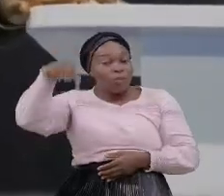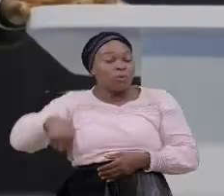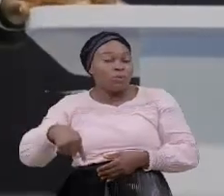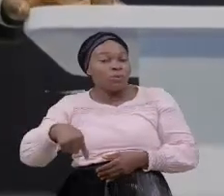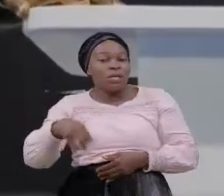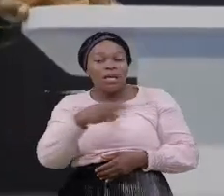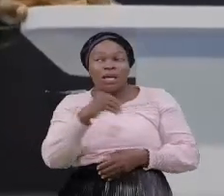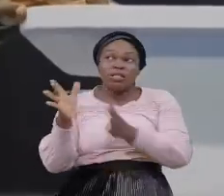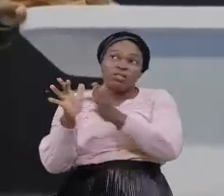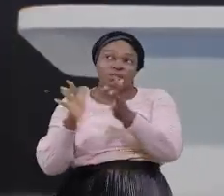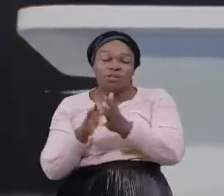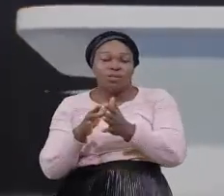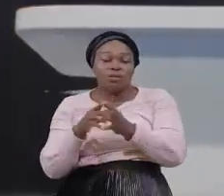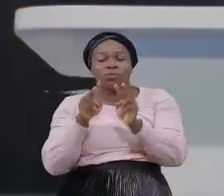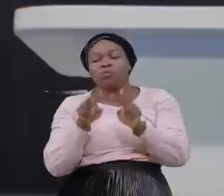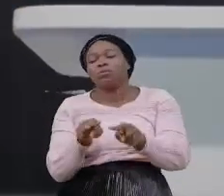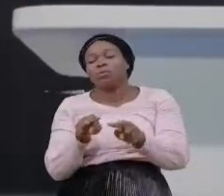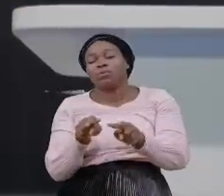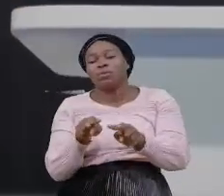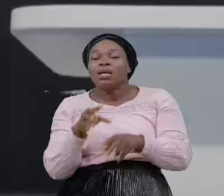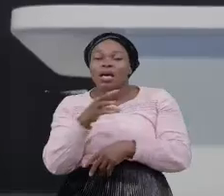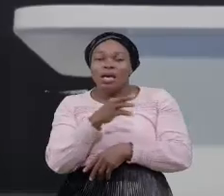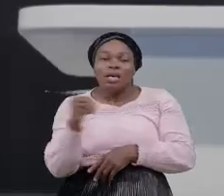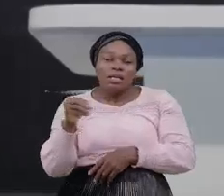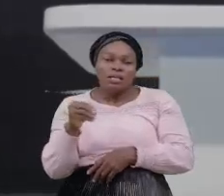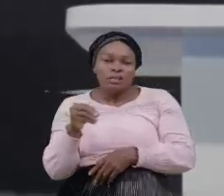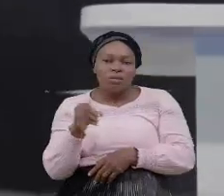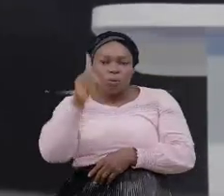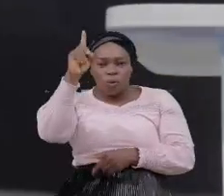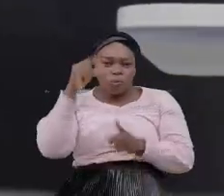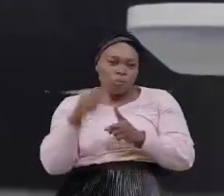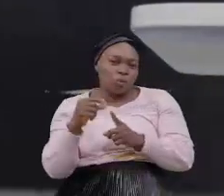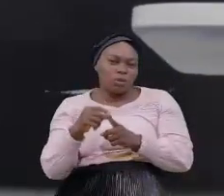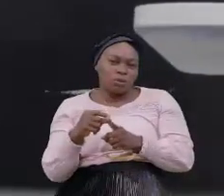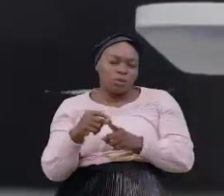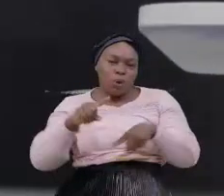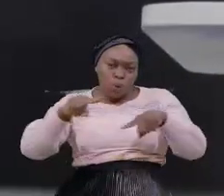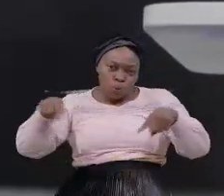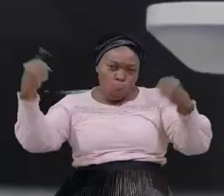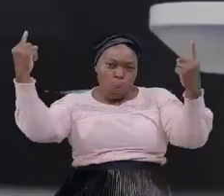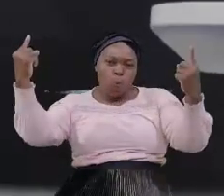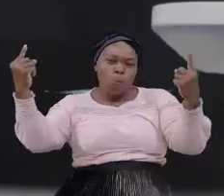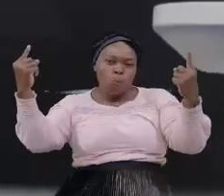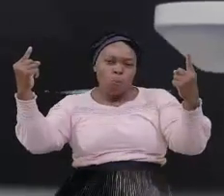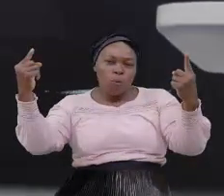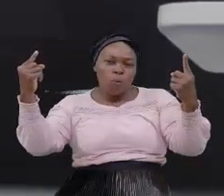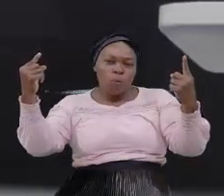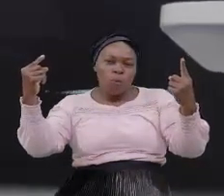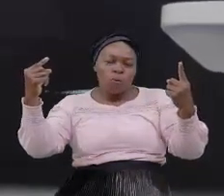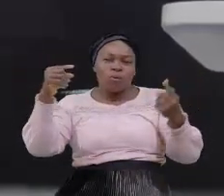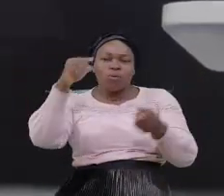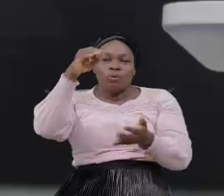here. Don't cast us. Jesus was looking. And one word, go. 2,000 demons